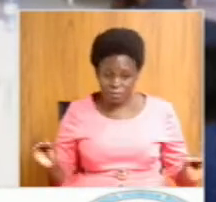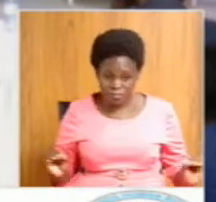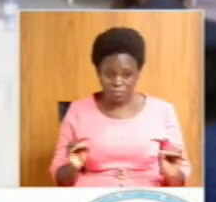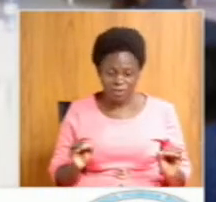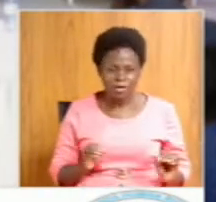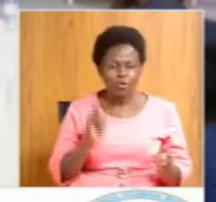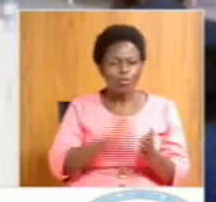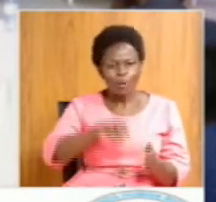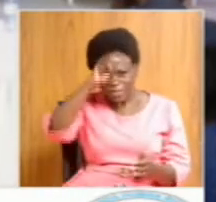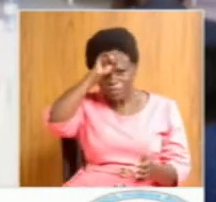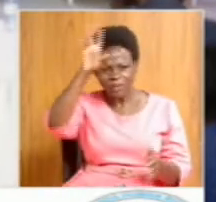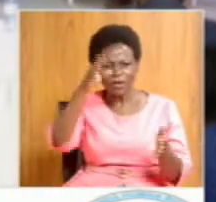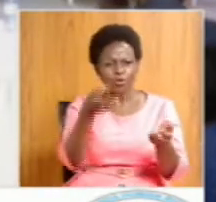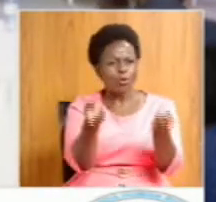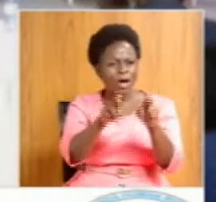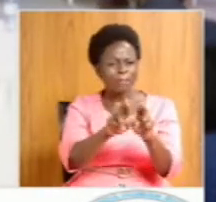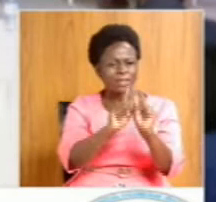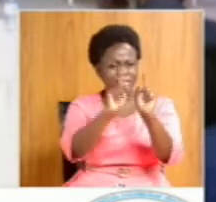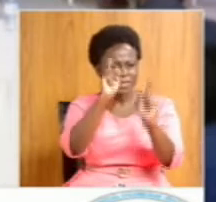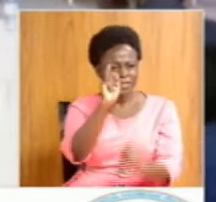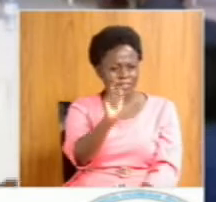what miracle happened yes thank you